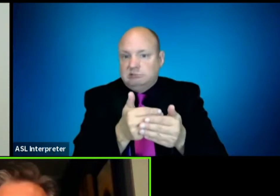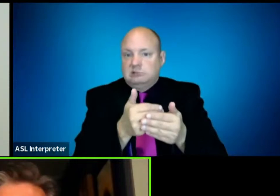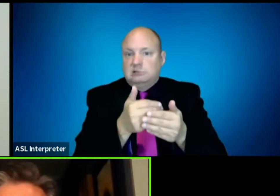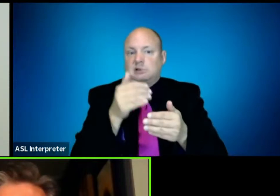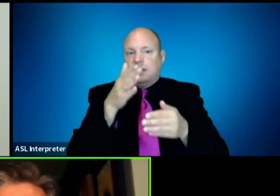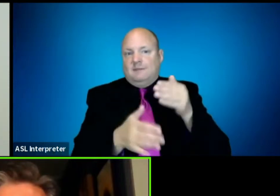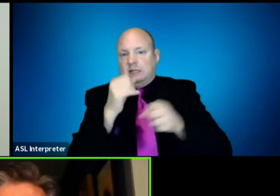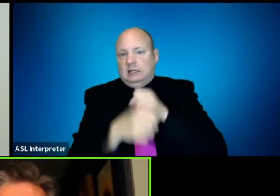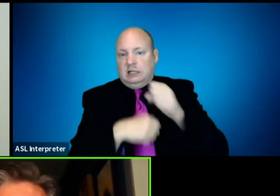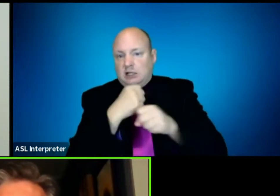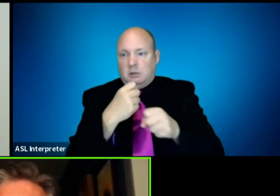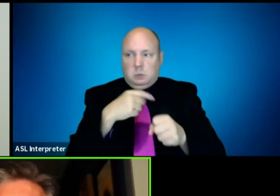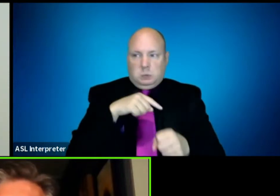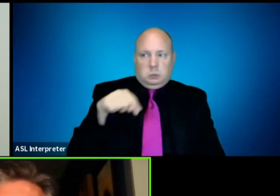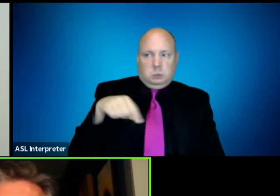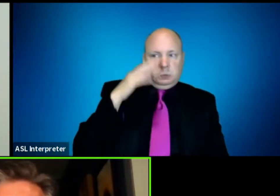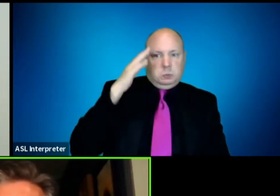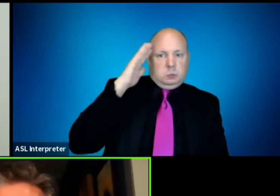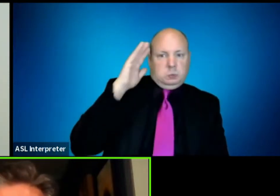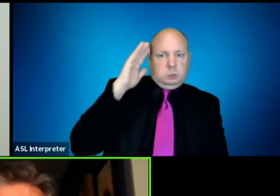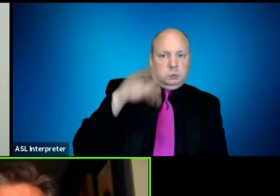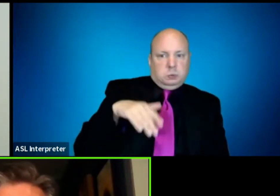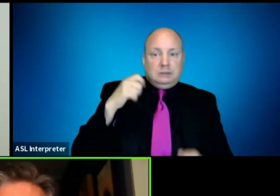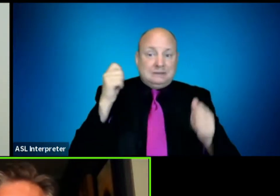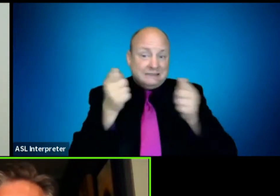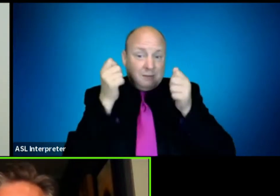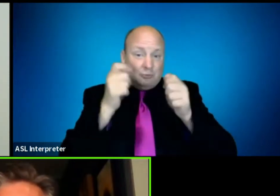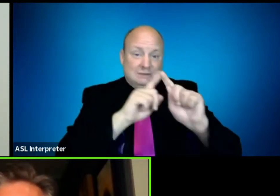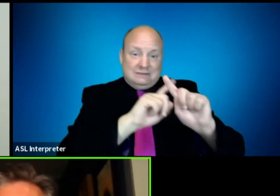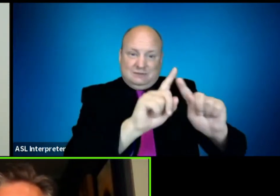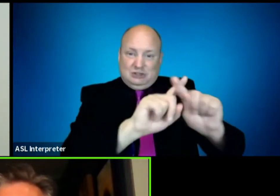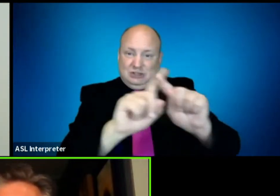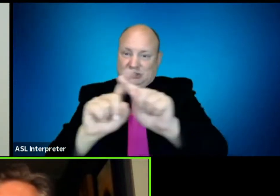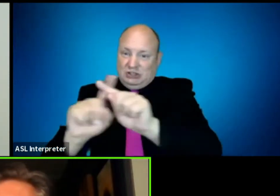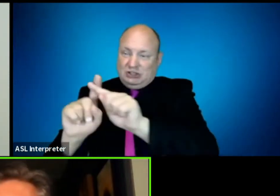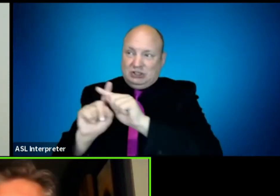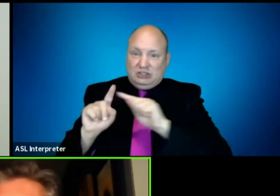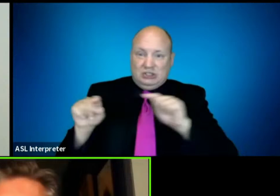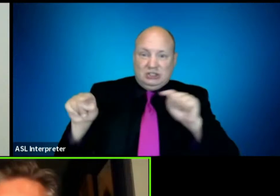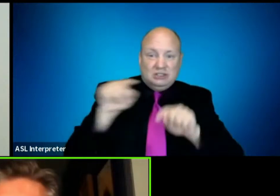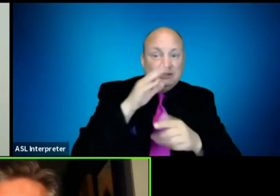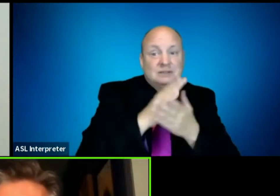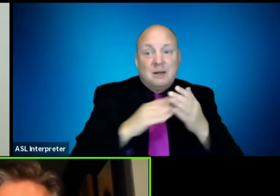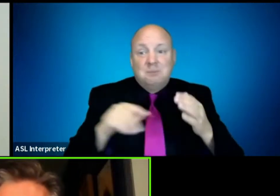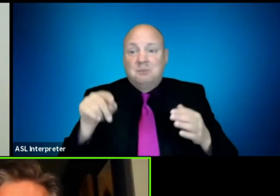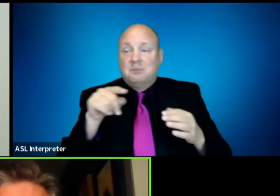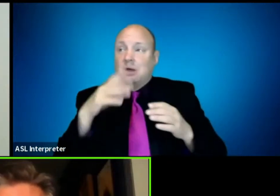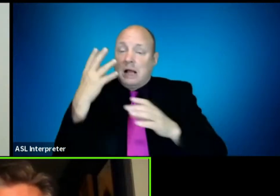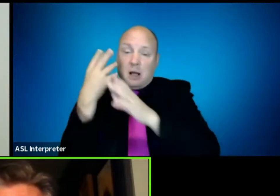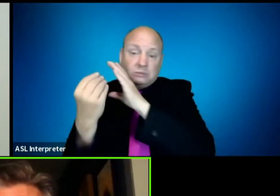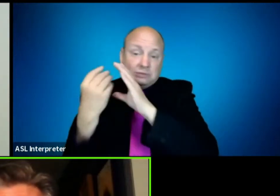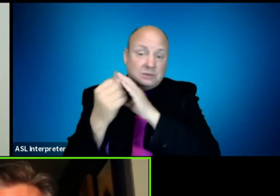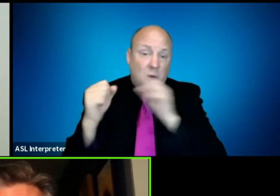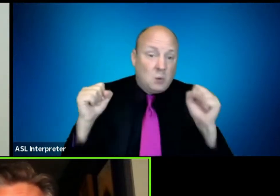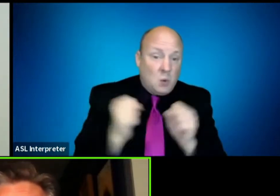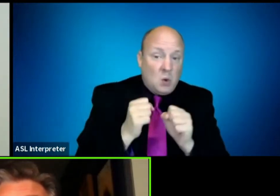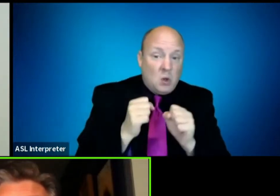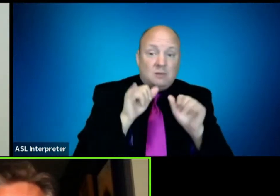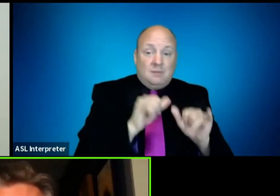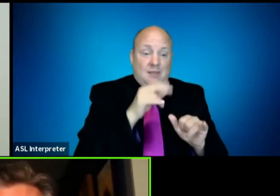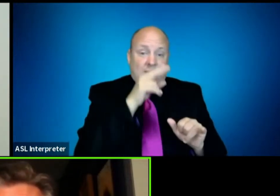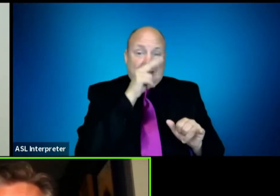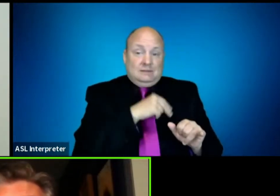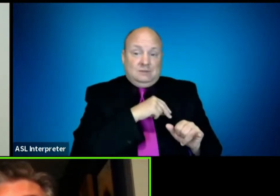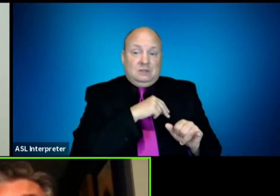have smaller gatherings. We may shiver a little bit outside in the cold and have our Thanksgiving dinner there the way we did last year.